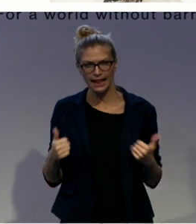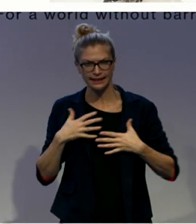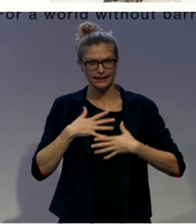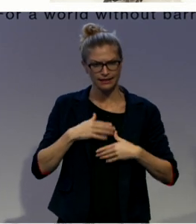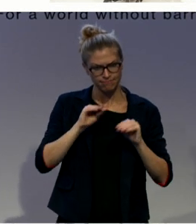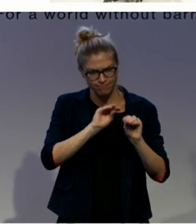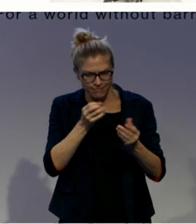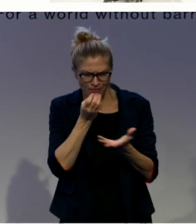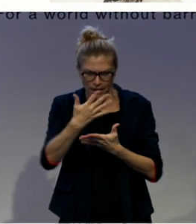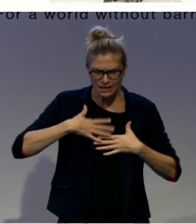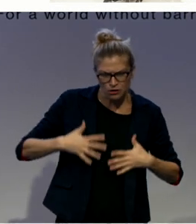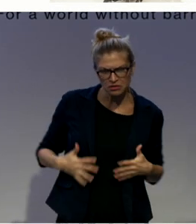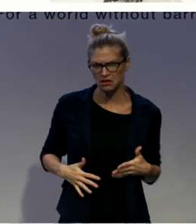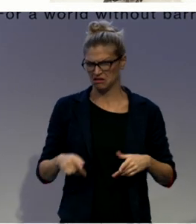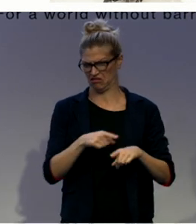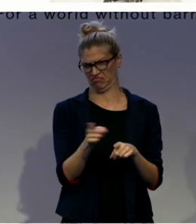disabilities